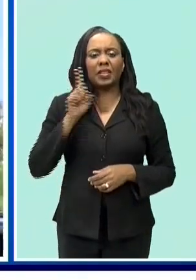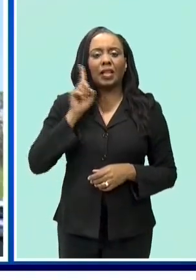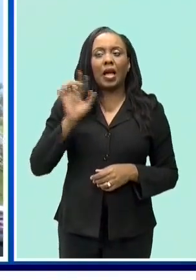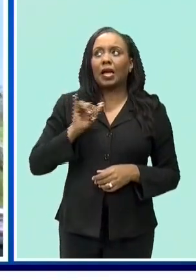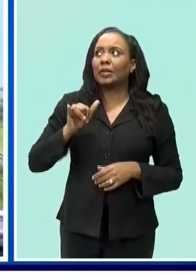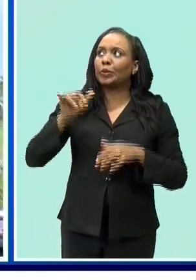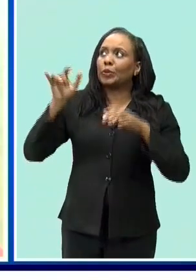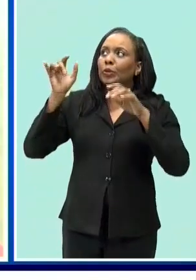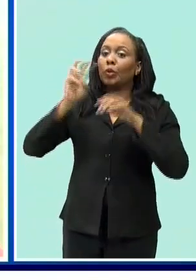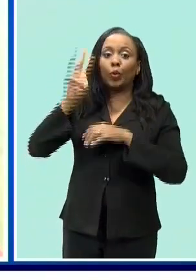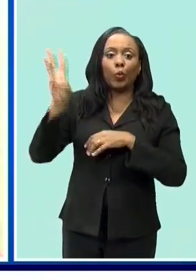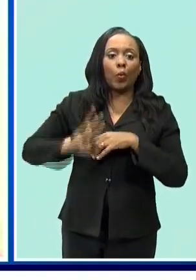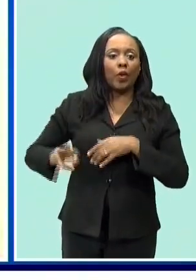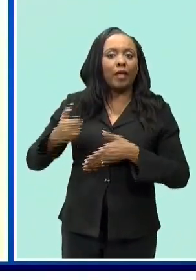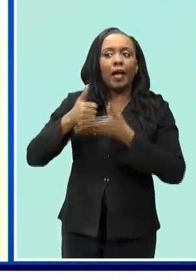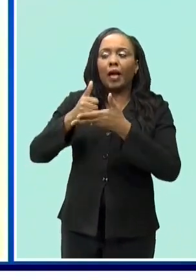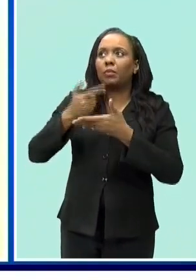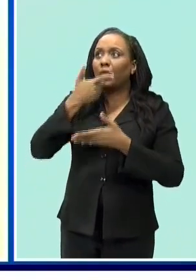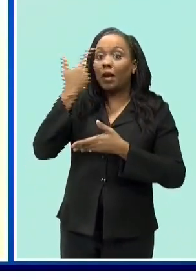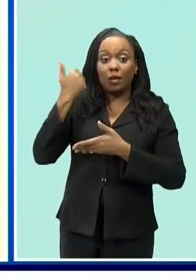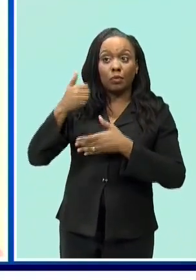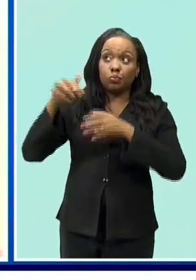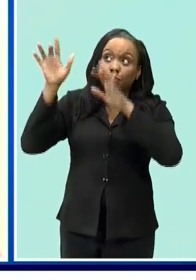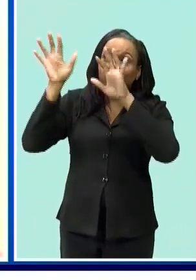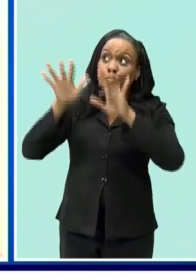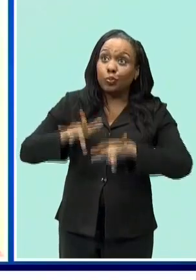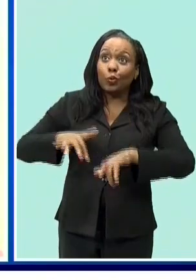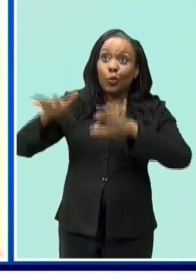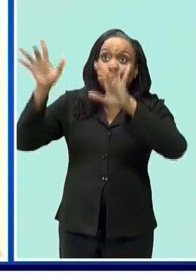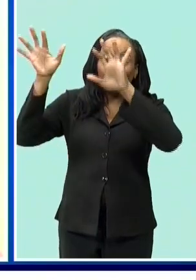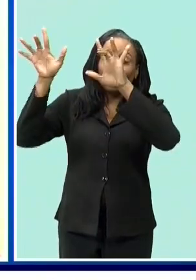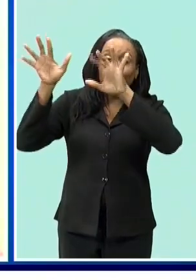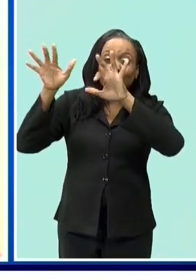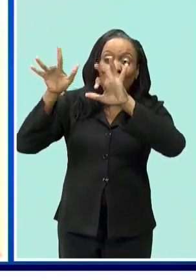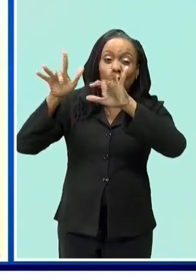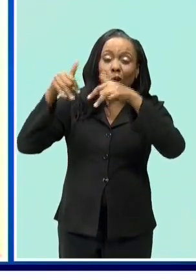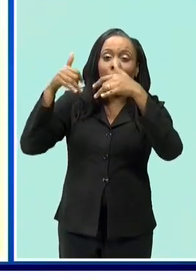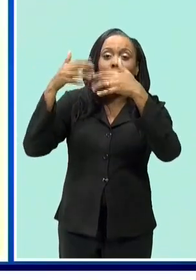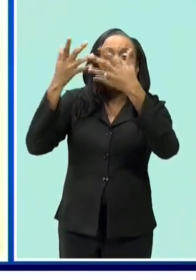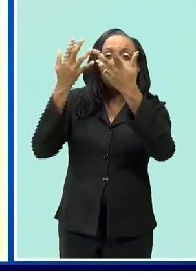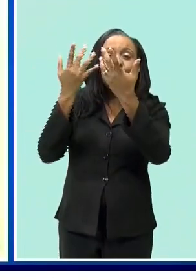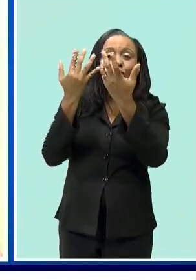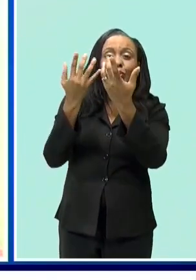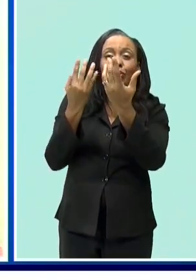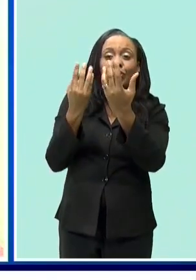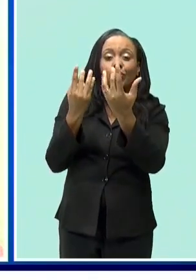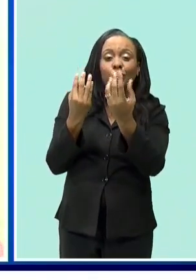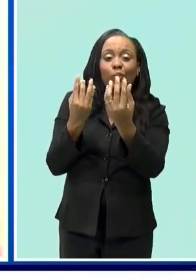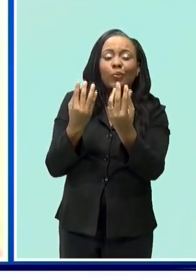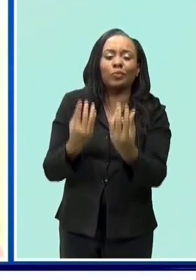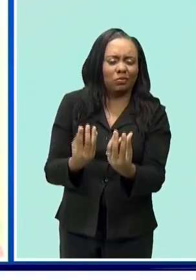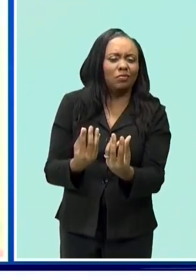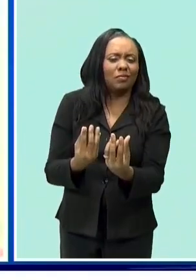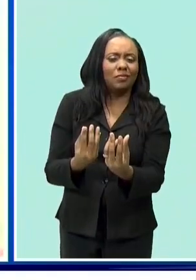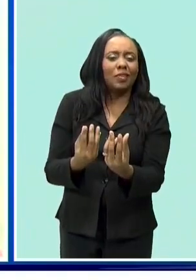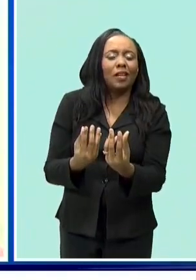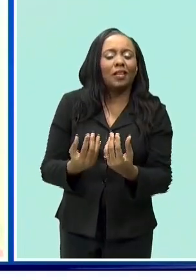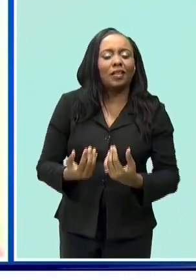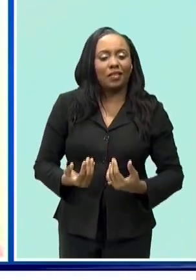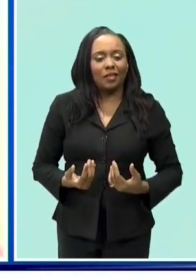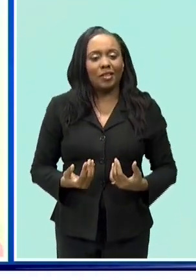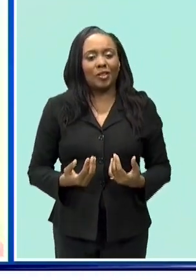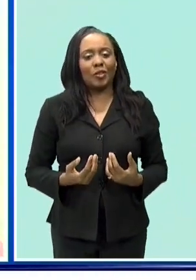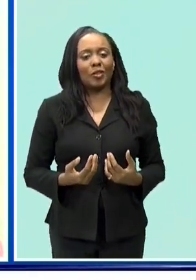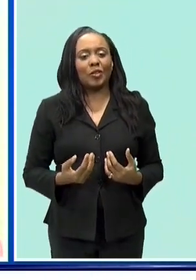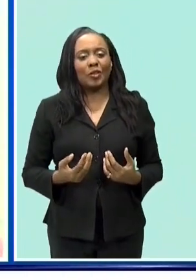helping the firefight. The key thing was to contain the fire, control it as best as we could. We're just managing the smoke now. So the cover material will try